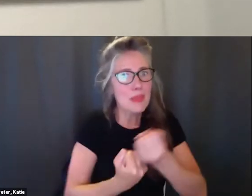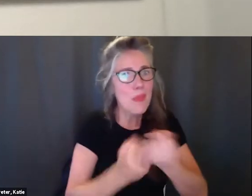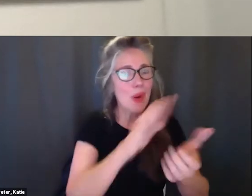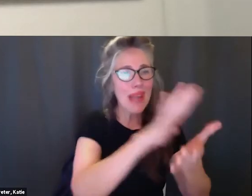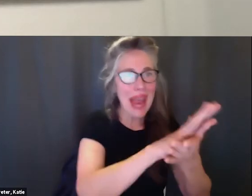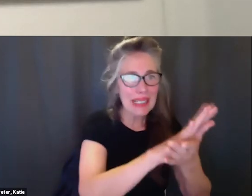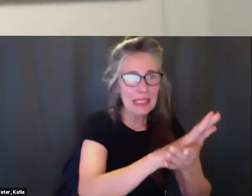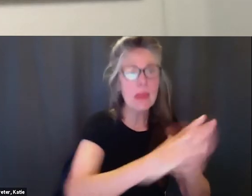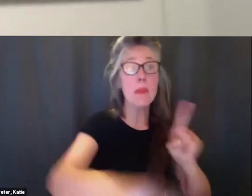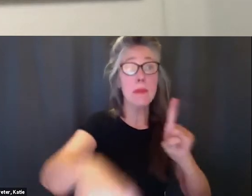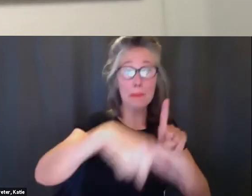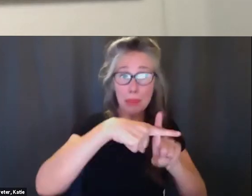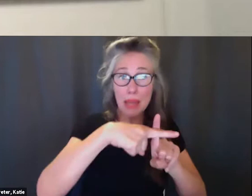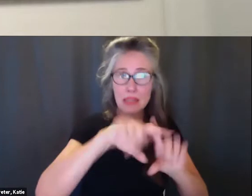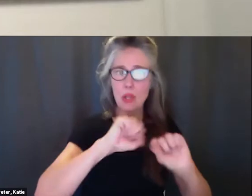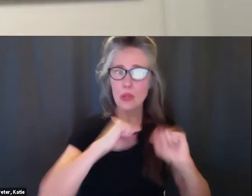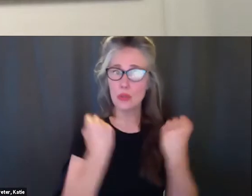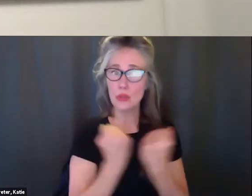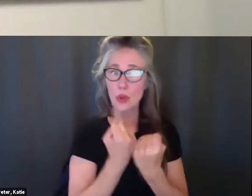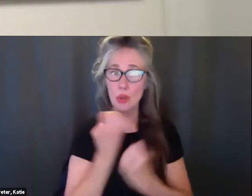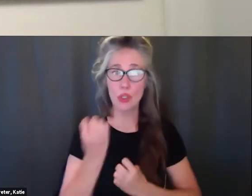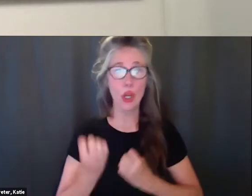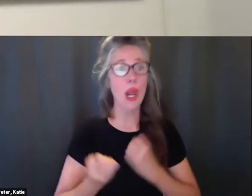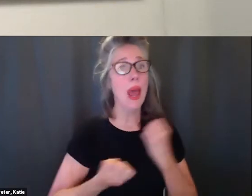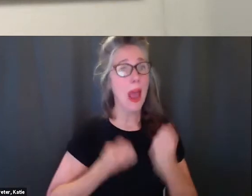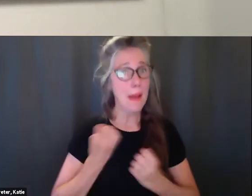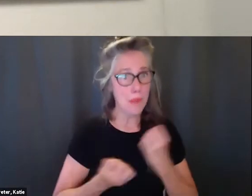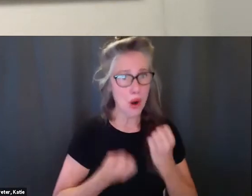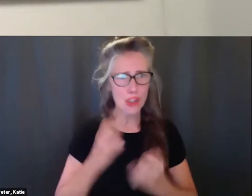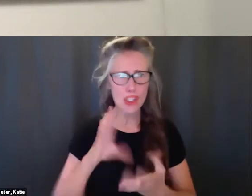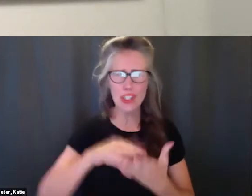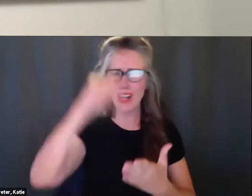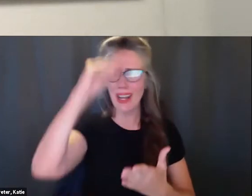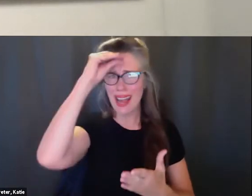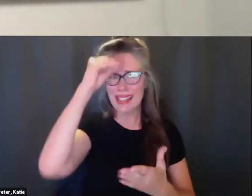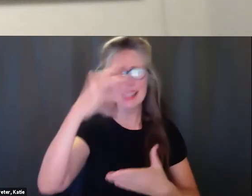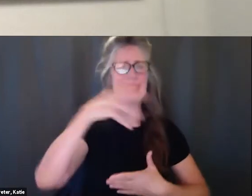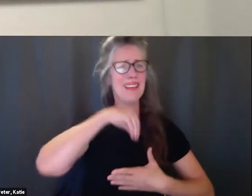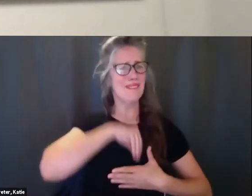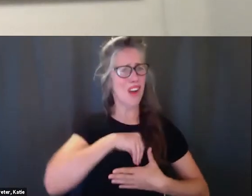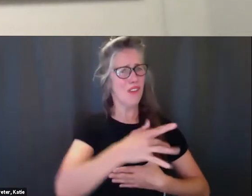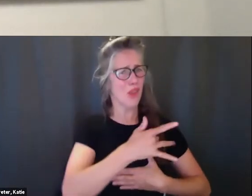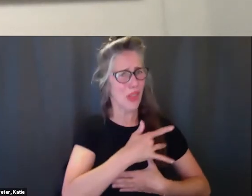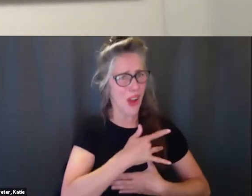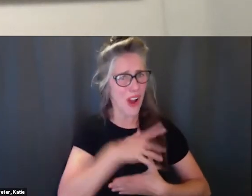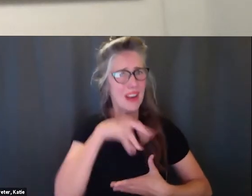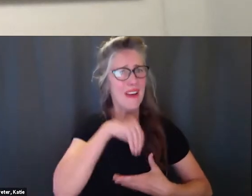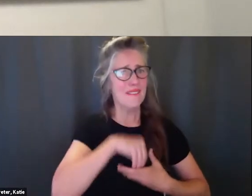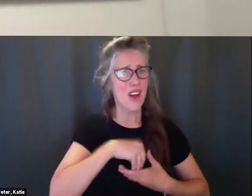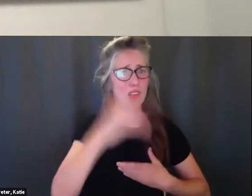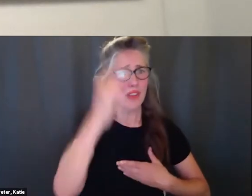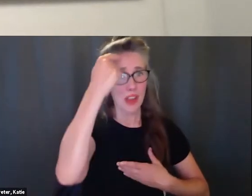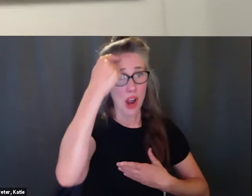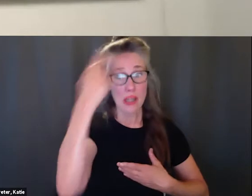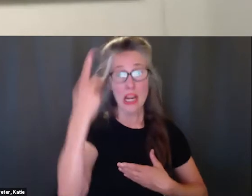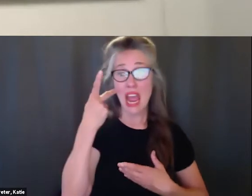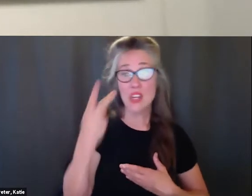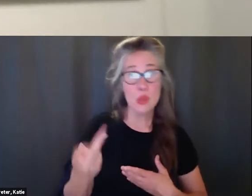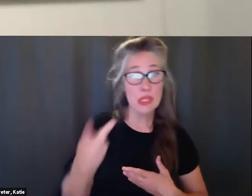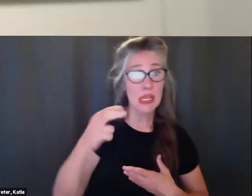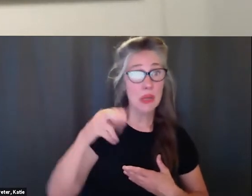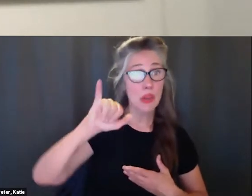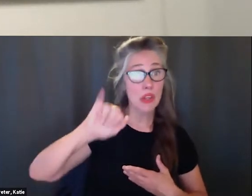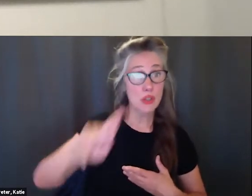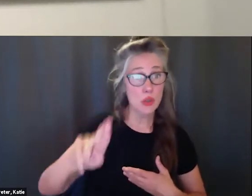social emotional lessons. Those social emotional lessons are also embedded in the junior high space, as you see the teamwork